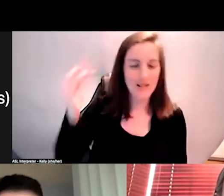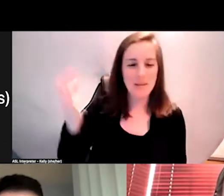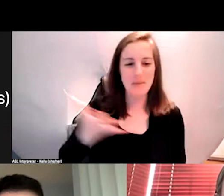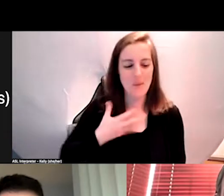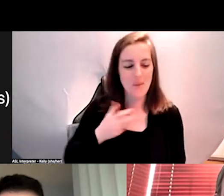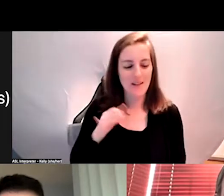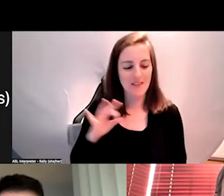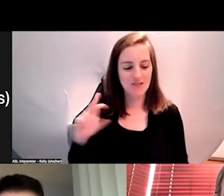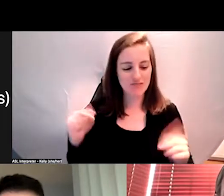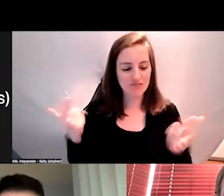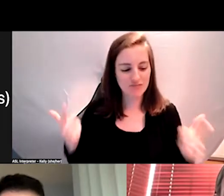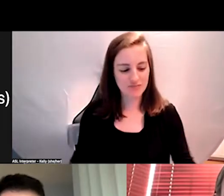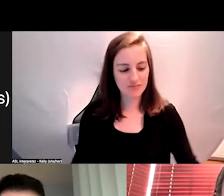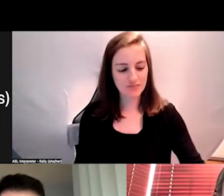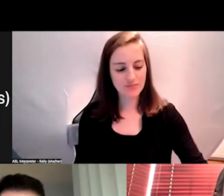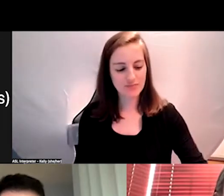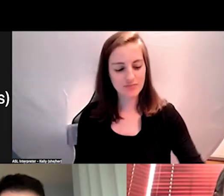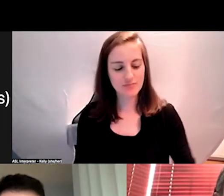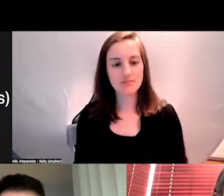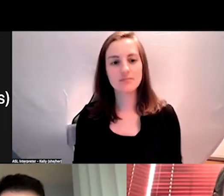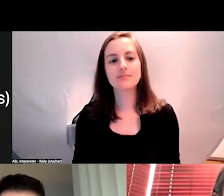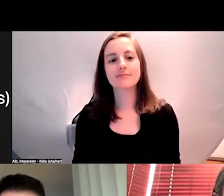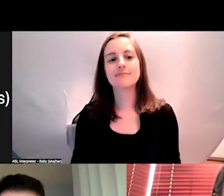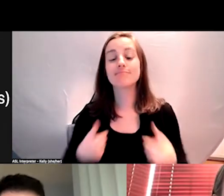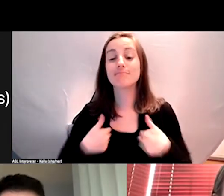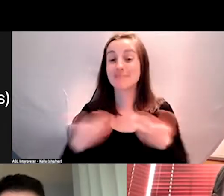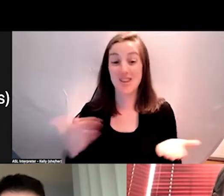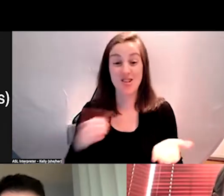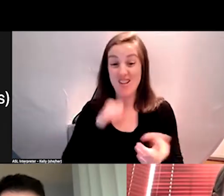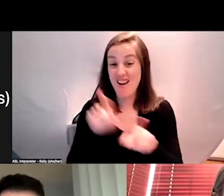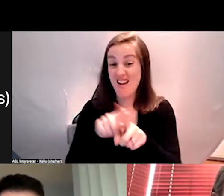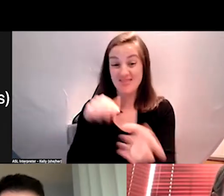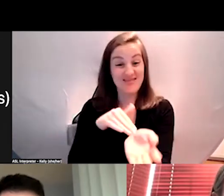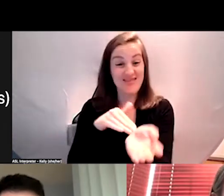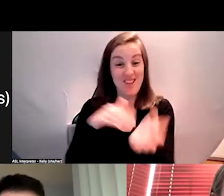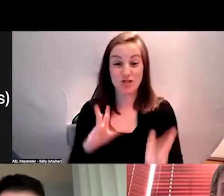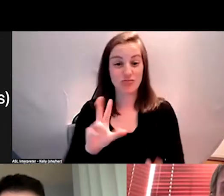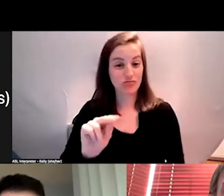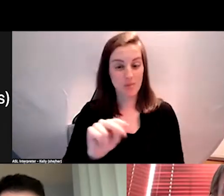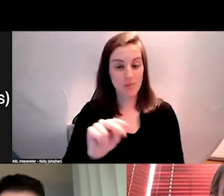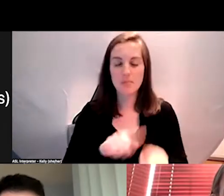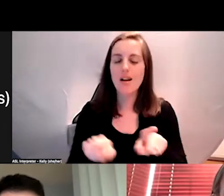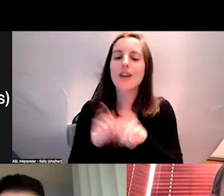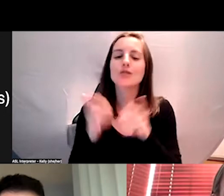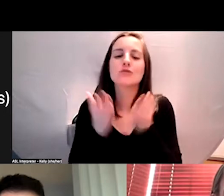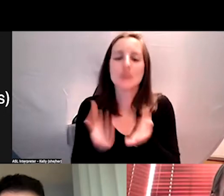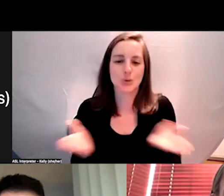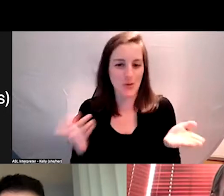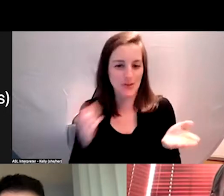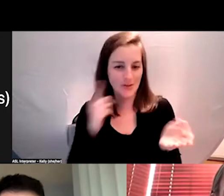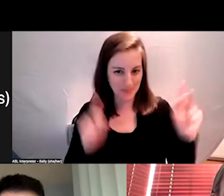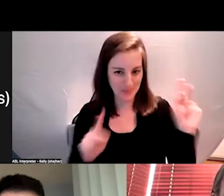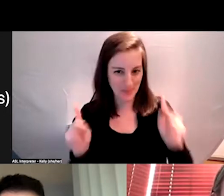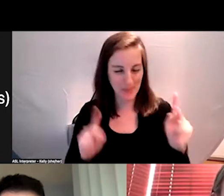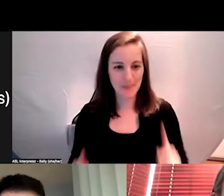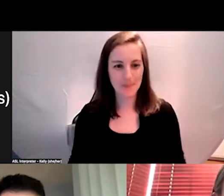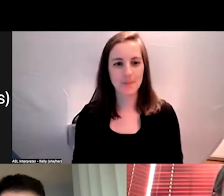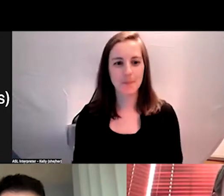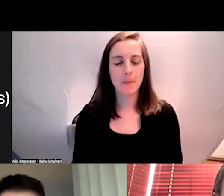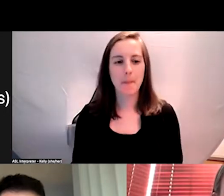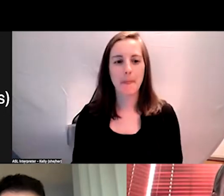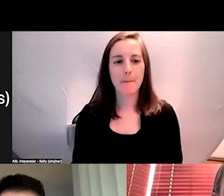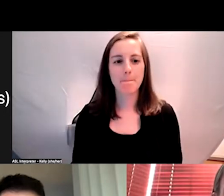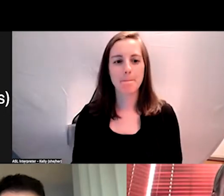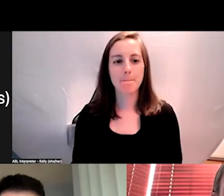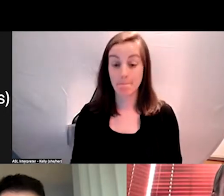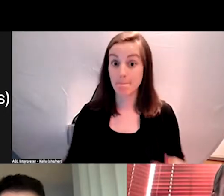So I'm here not as a physician, but as a resource. I am a gender